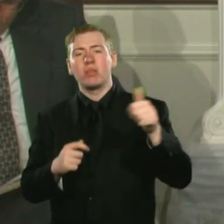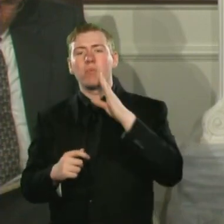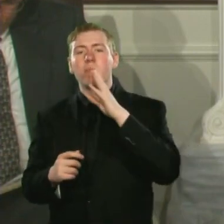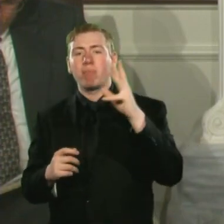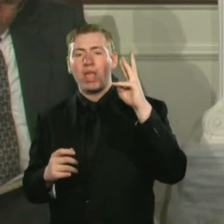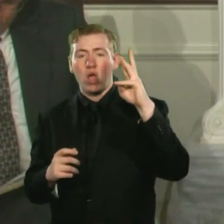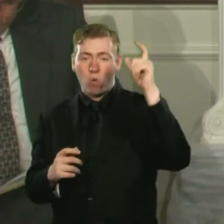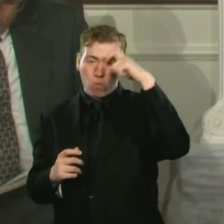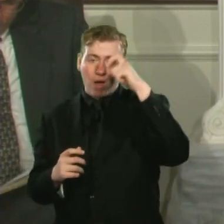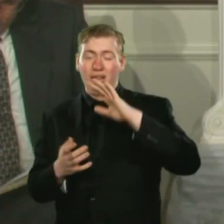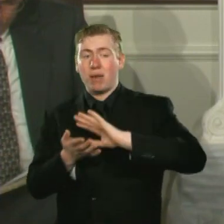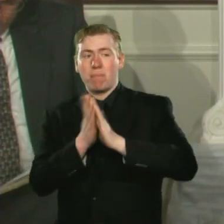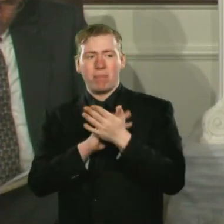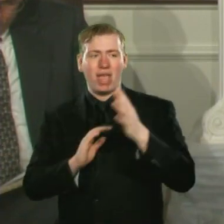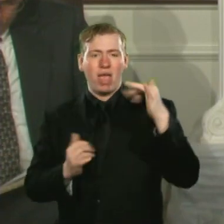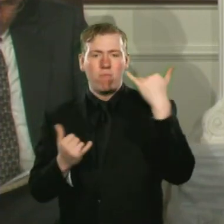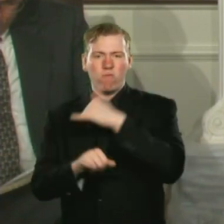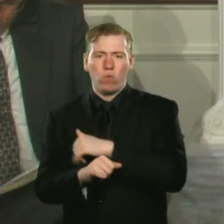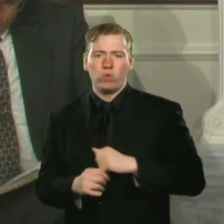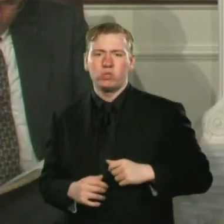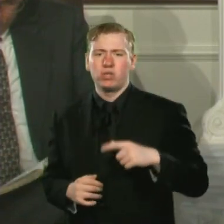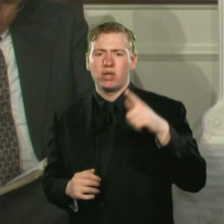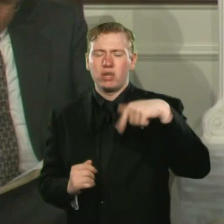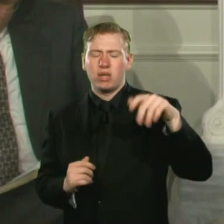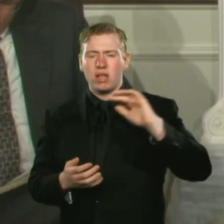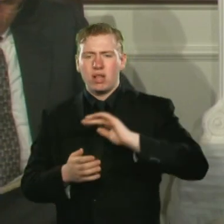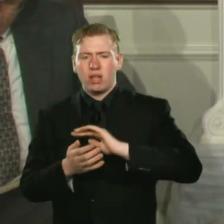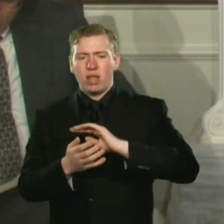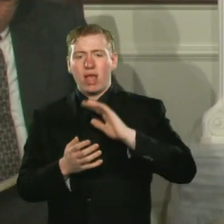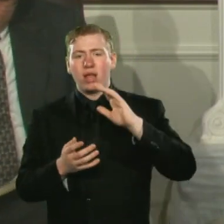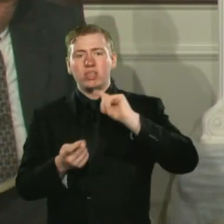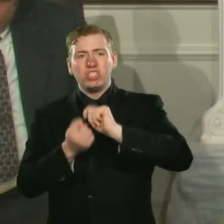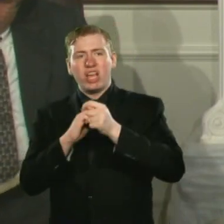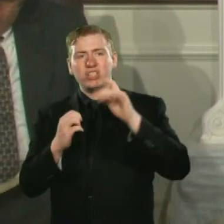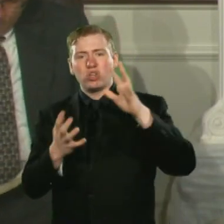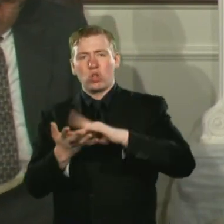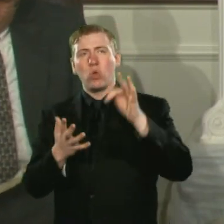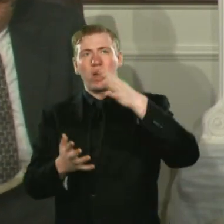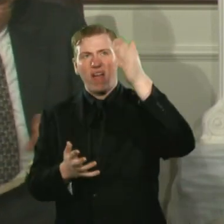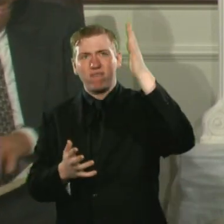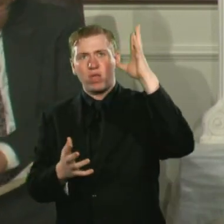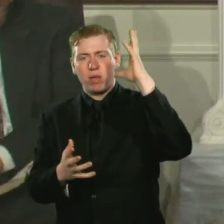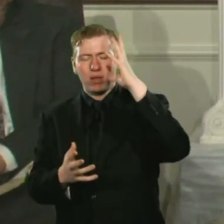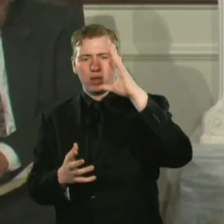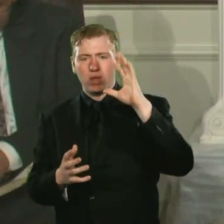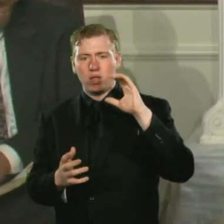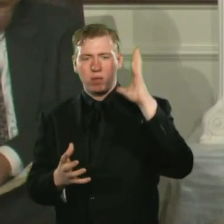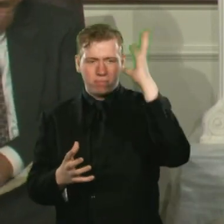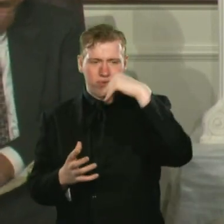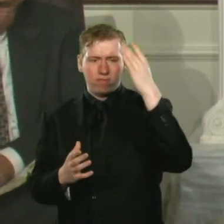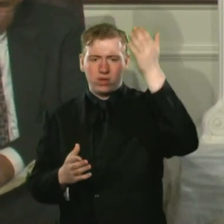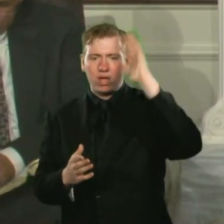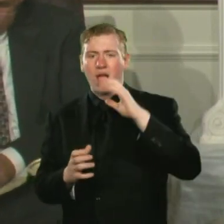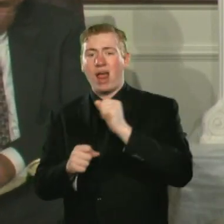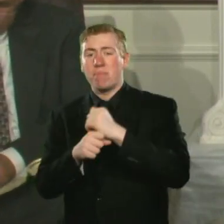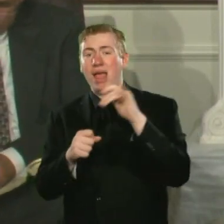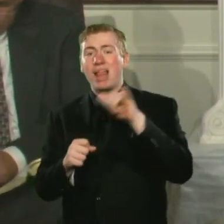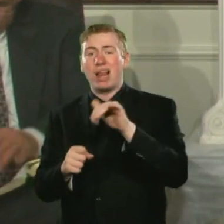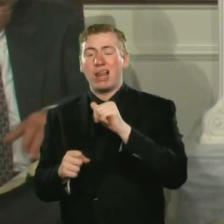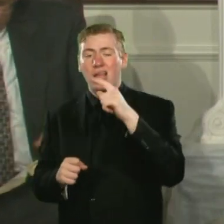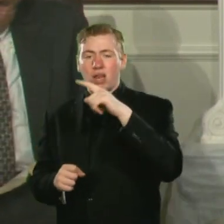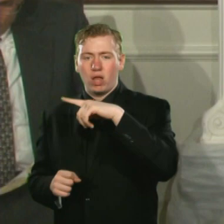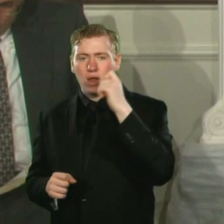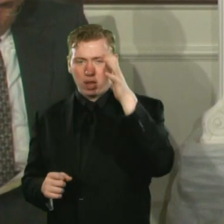became fools, and changed the glory of the incorruptible God into the image made like a corruptible man, and to birds